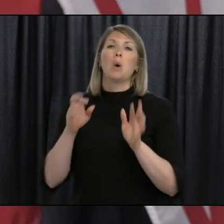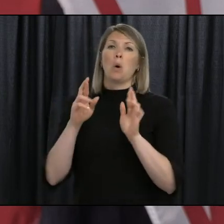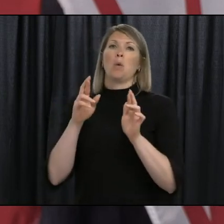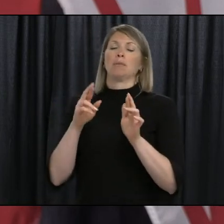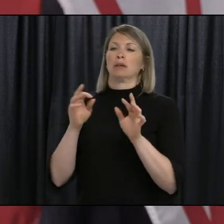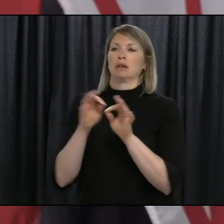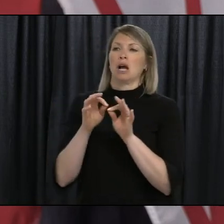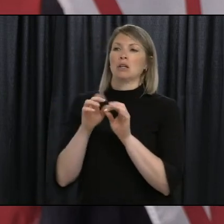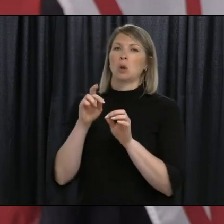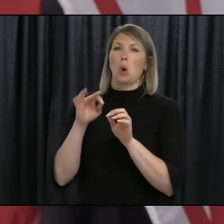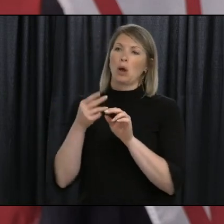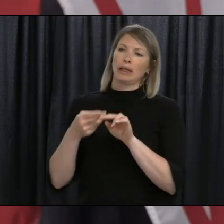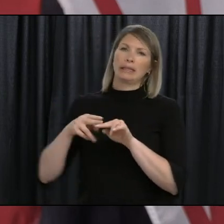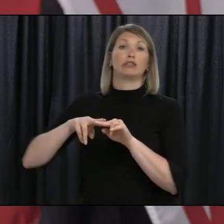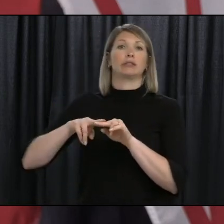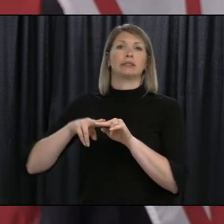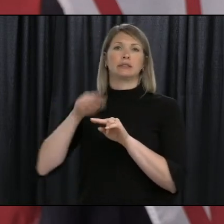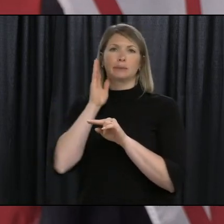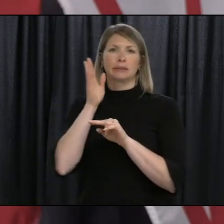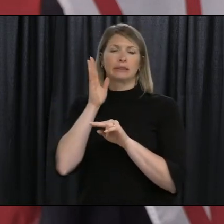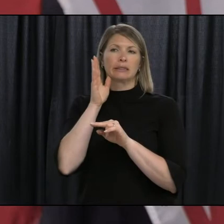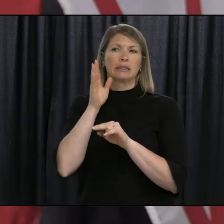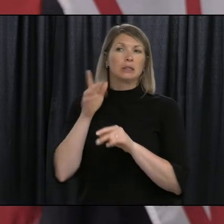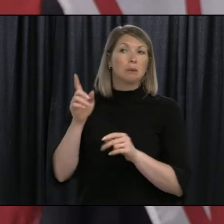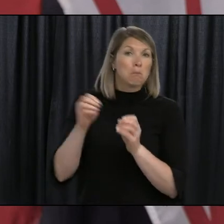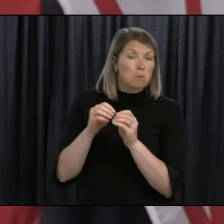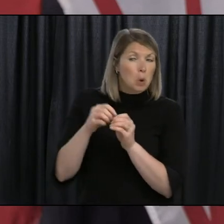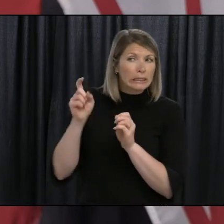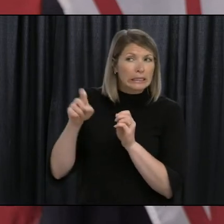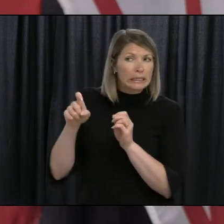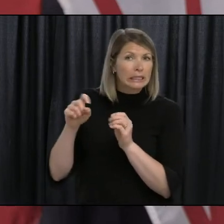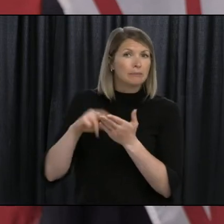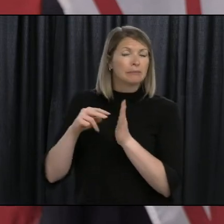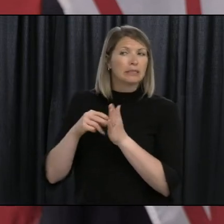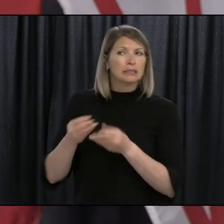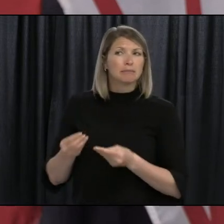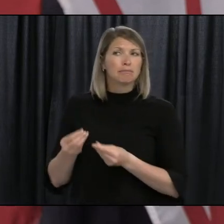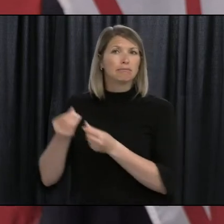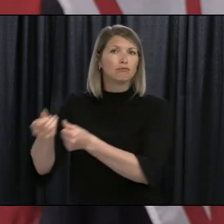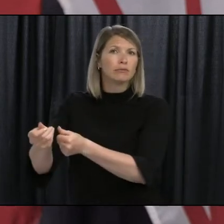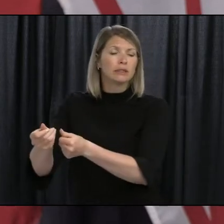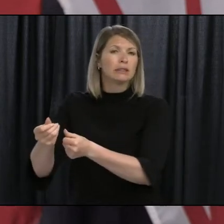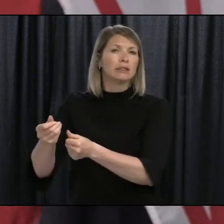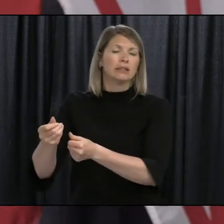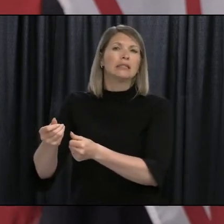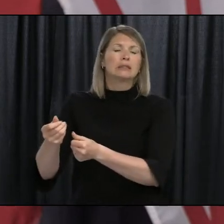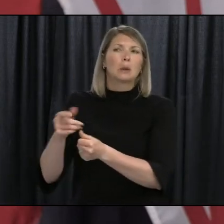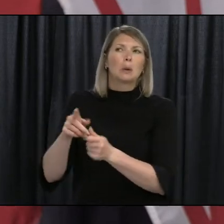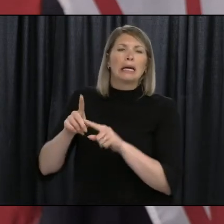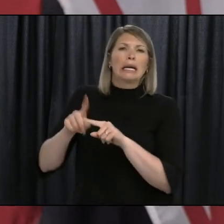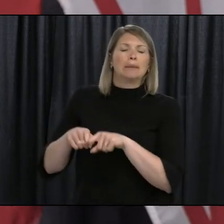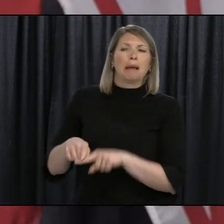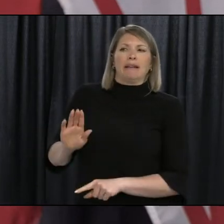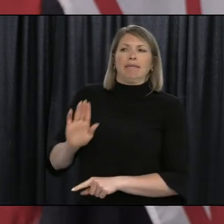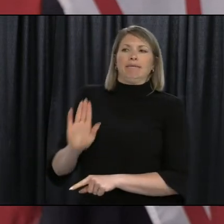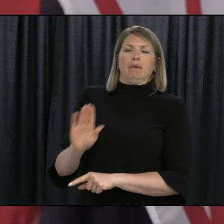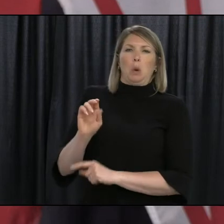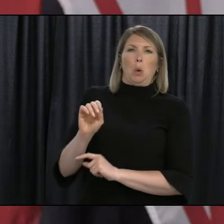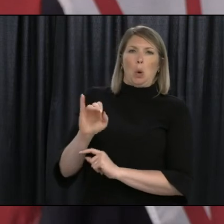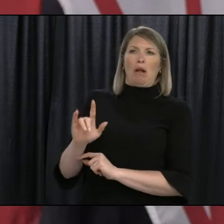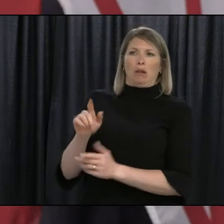know, what does the demand on oil look like? Therefore, what does the price of a barrel of oil look like? You know,